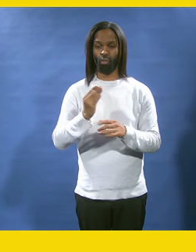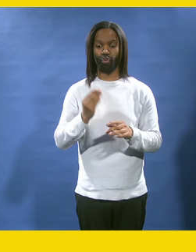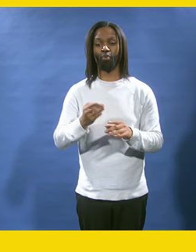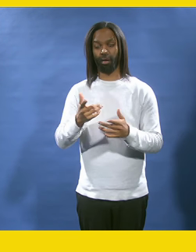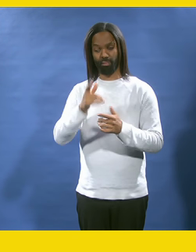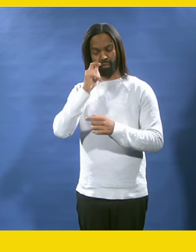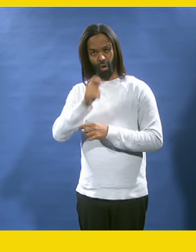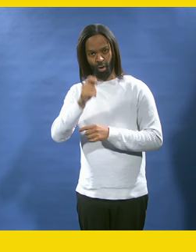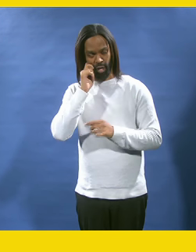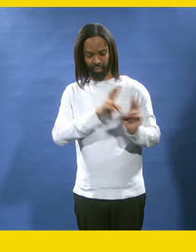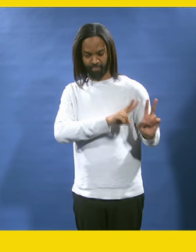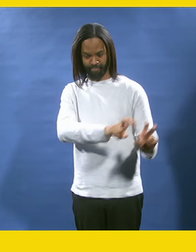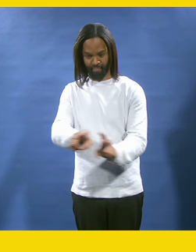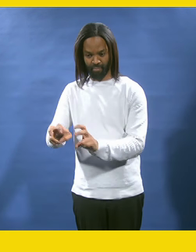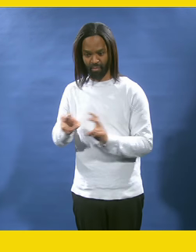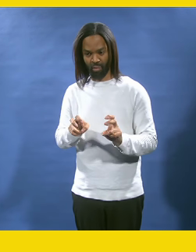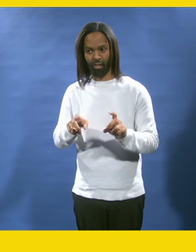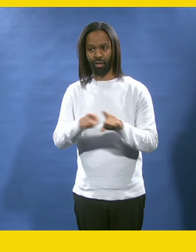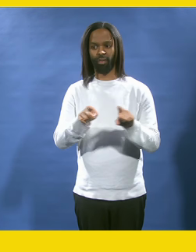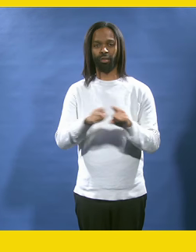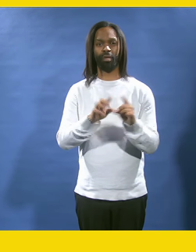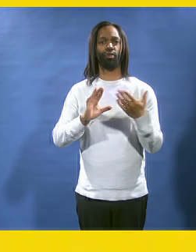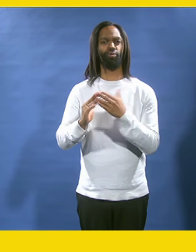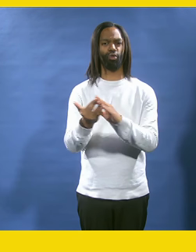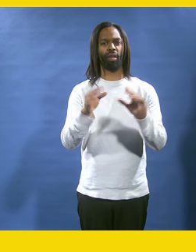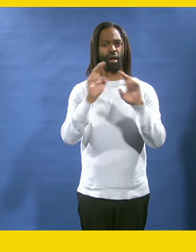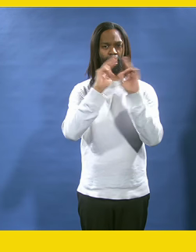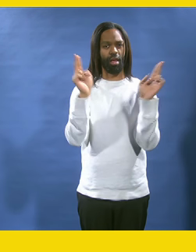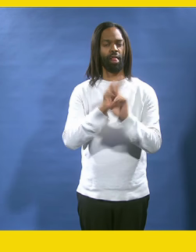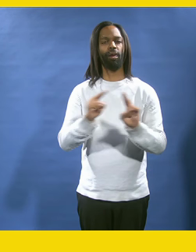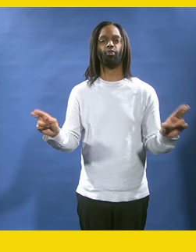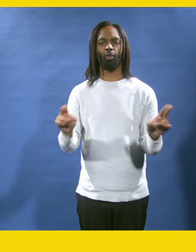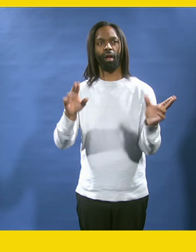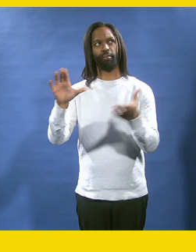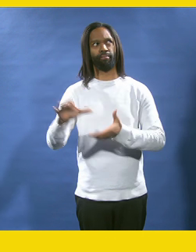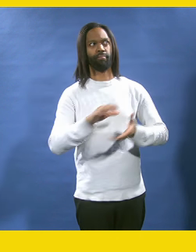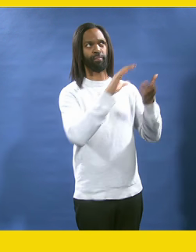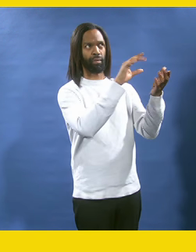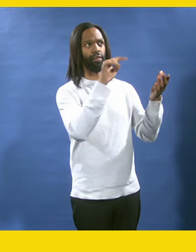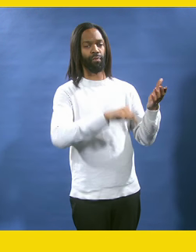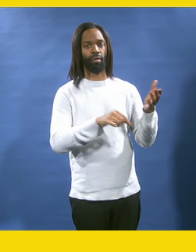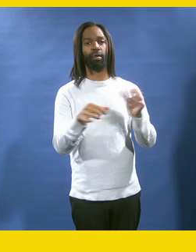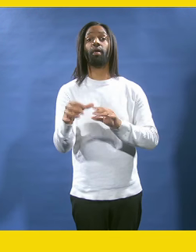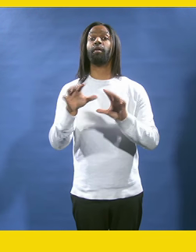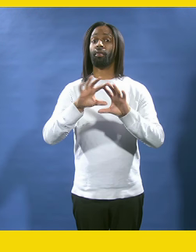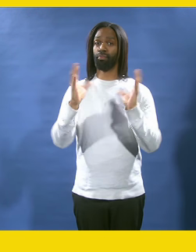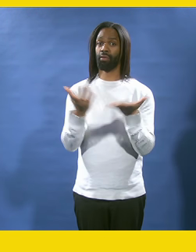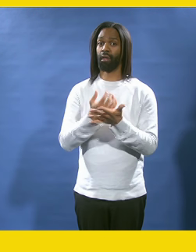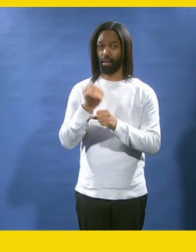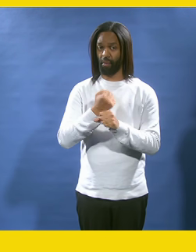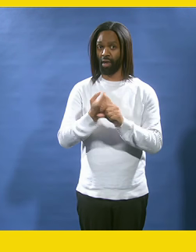carry out this work. I have three specific suggestions.